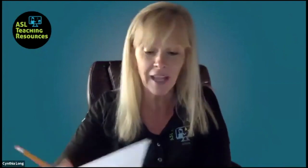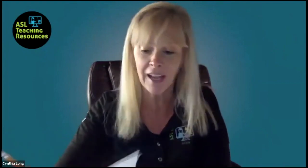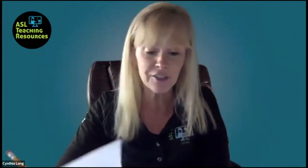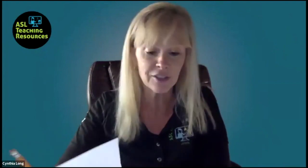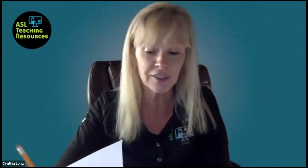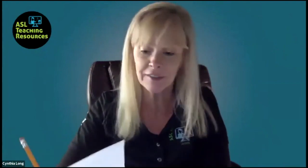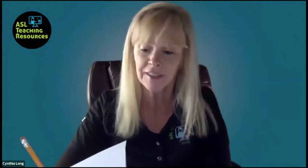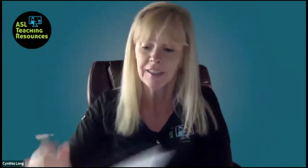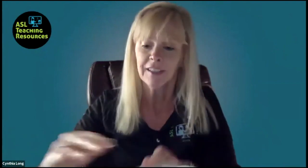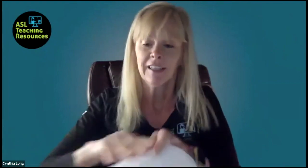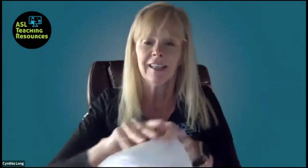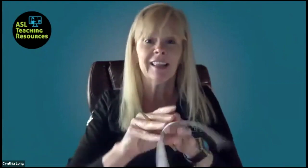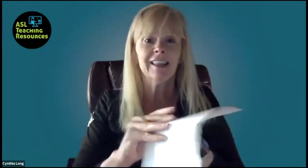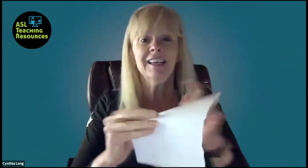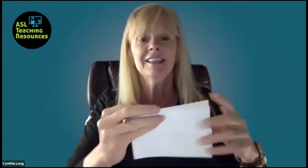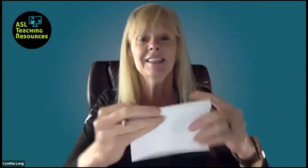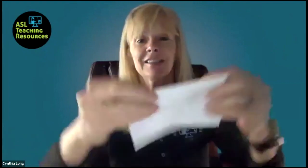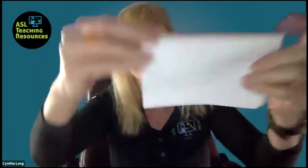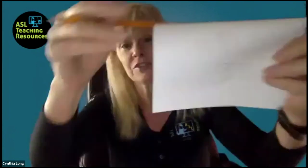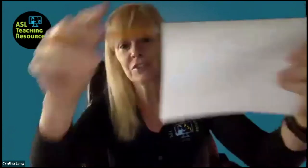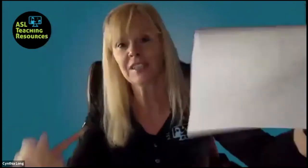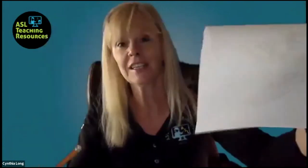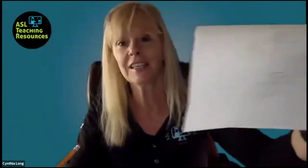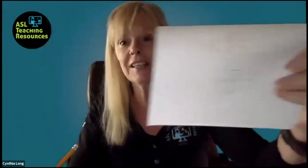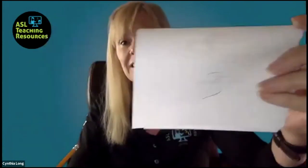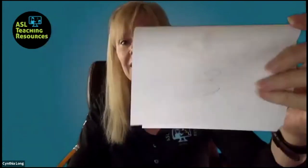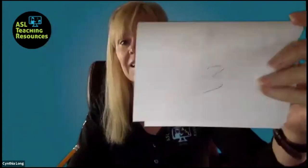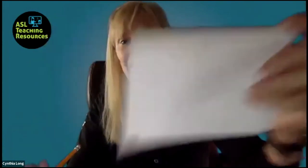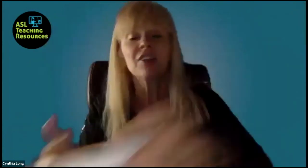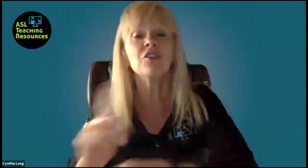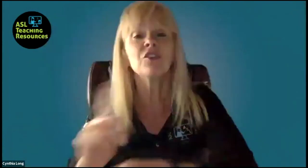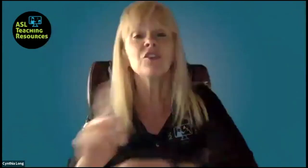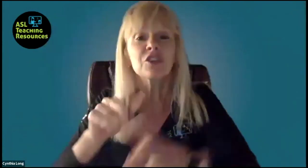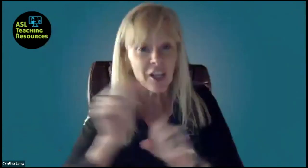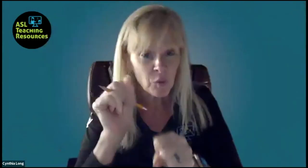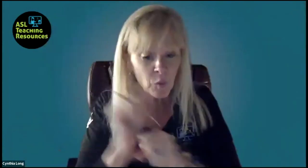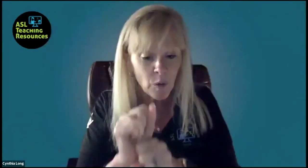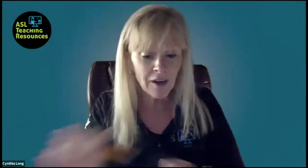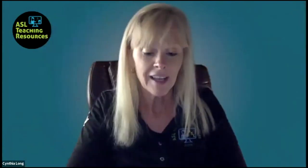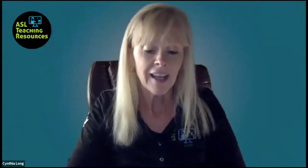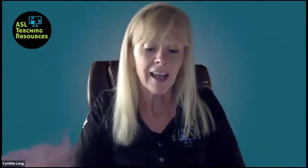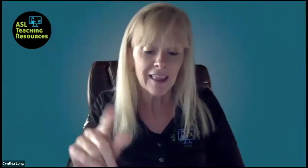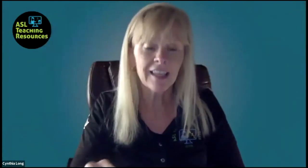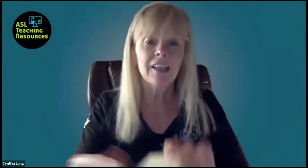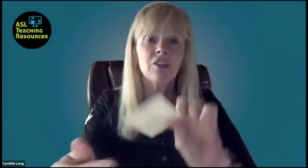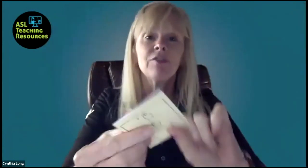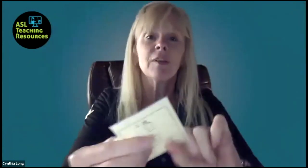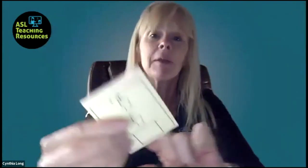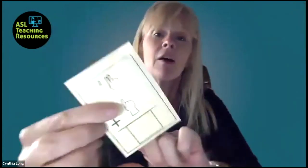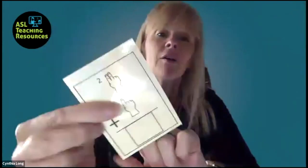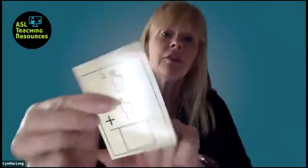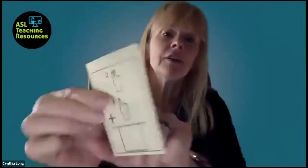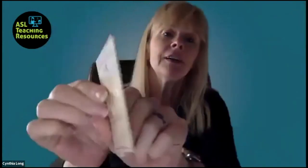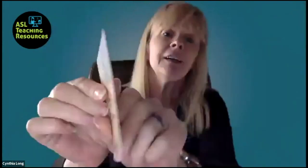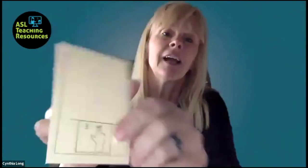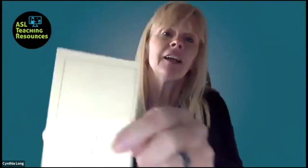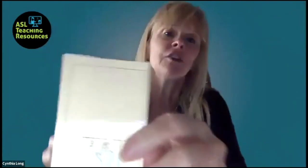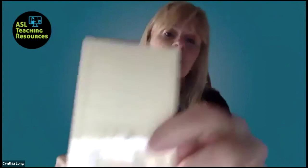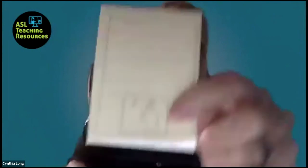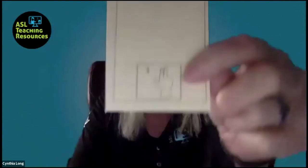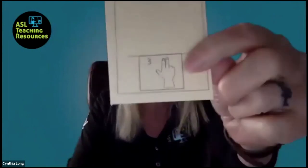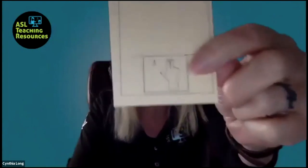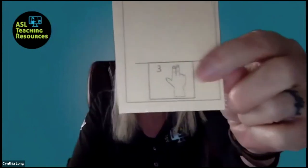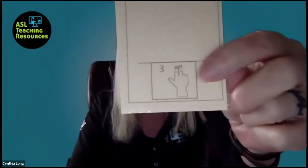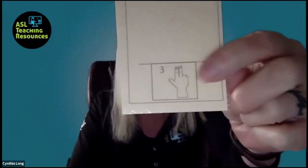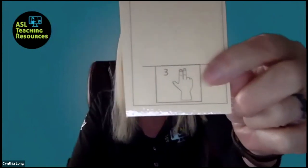all show the answer like this on their screen, and you could check their work, and then you flip it over